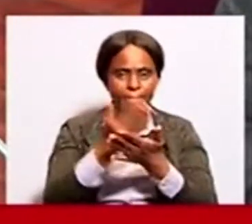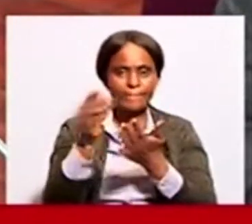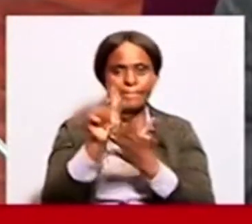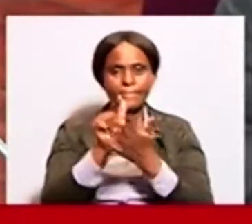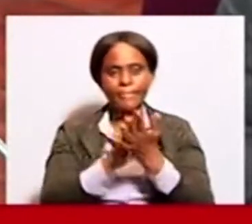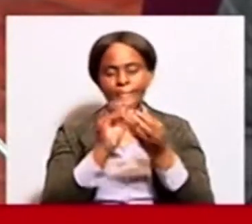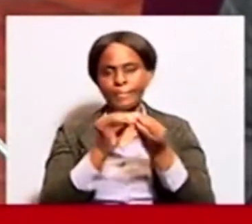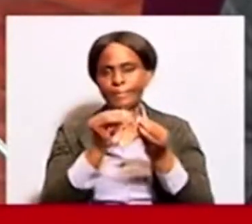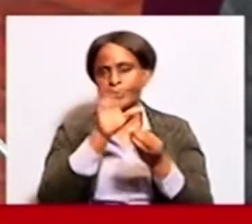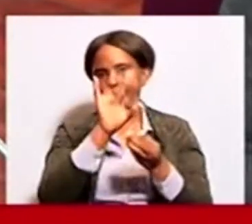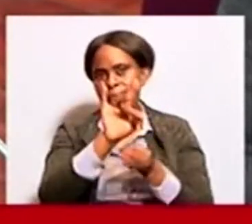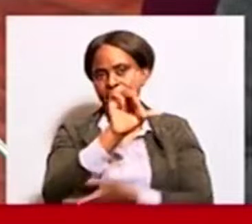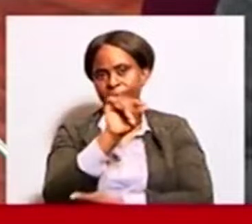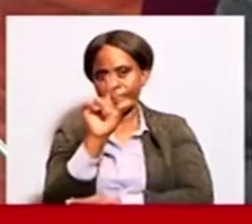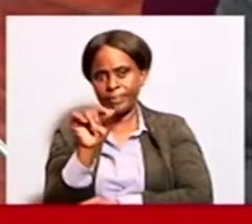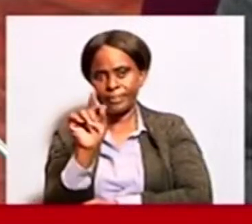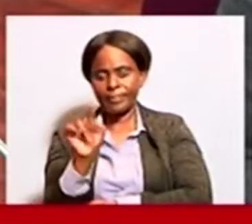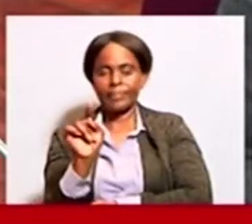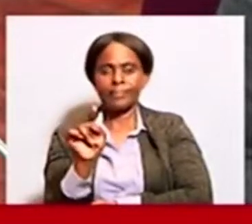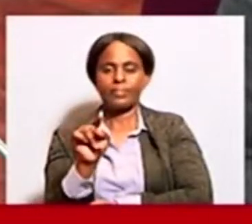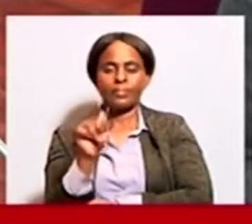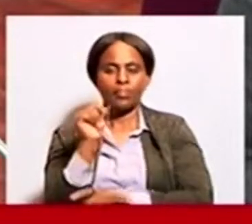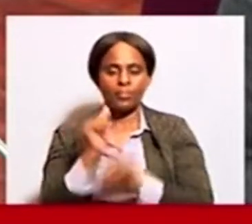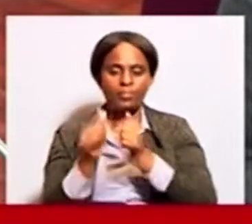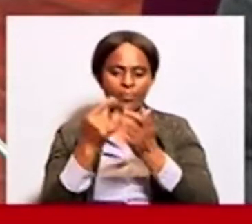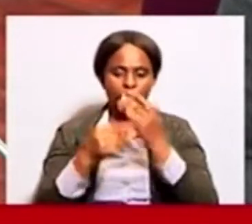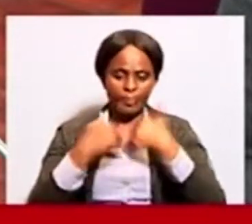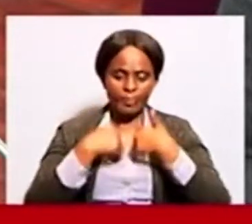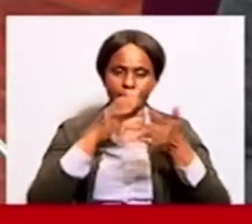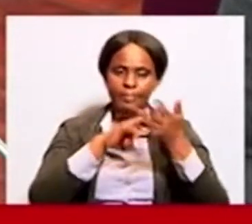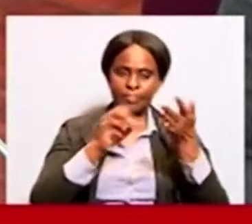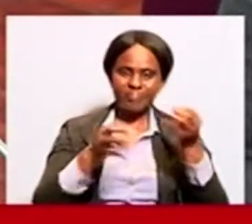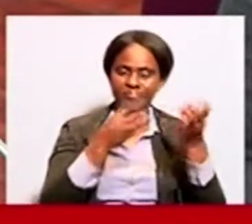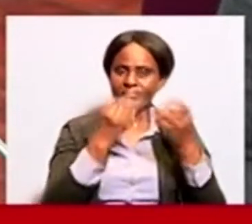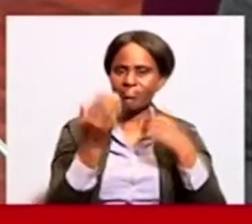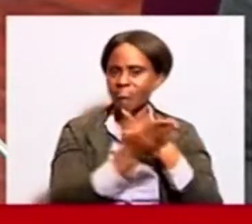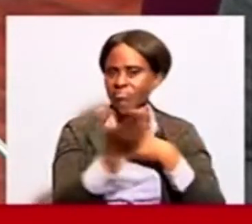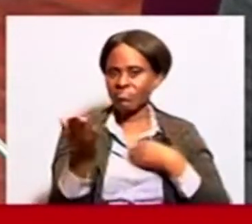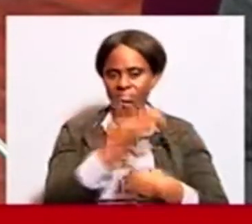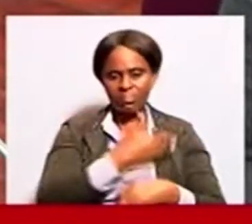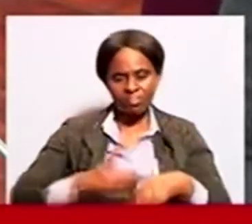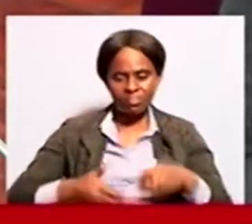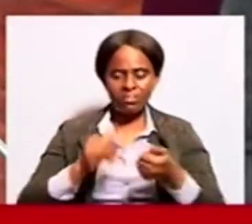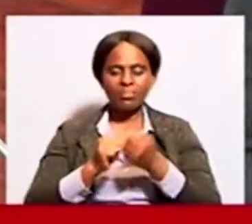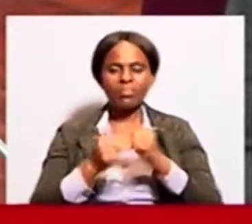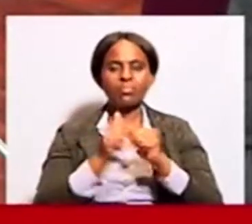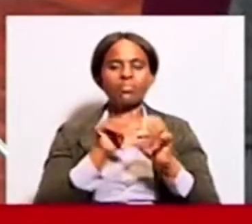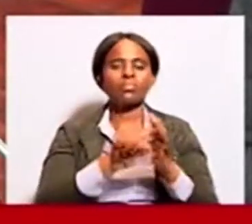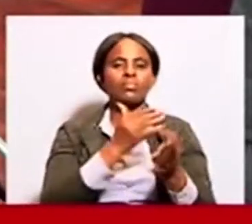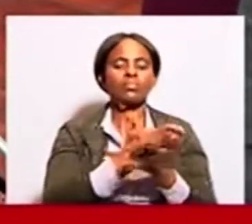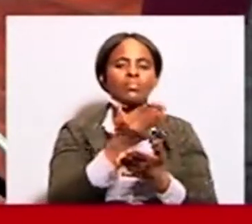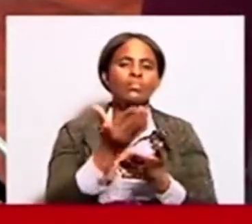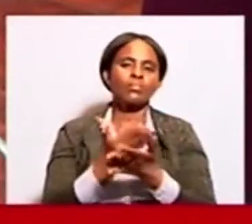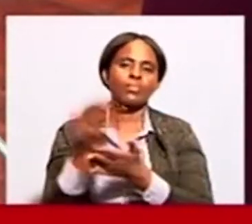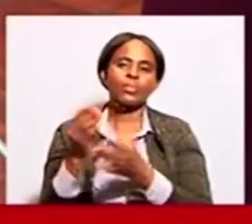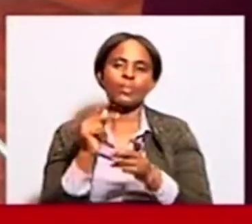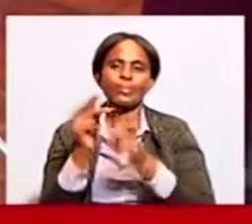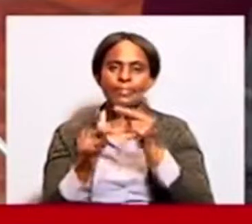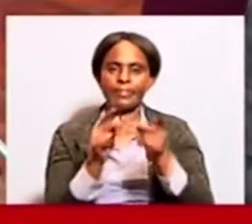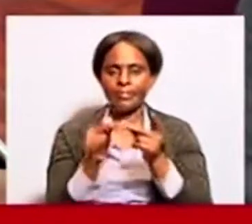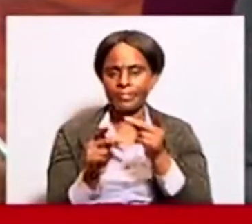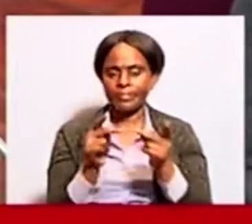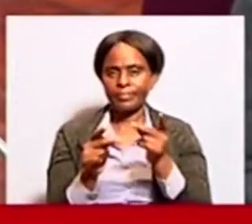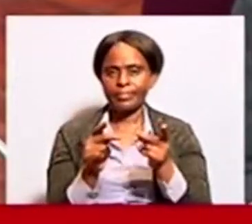of 2020, which have removed most of the serious bottlenecks in the procurement processes.